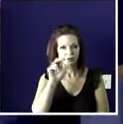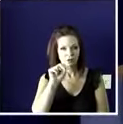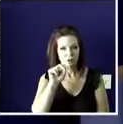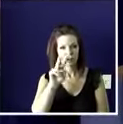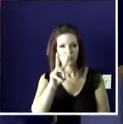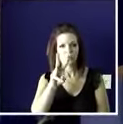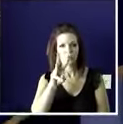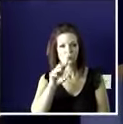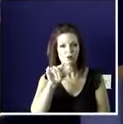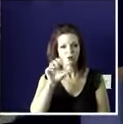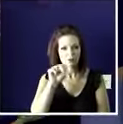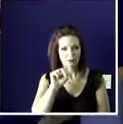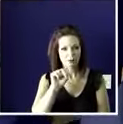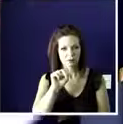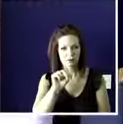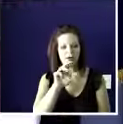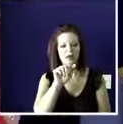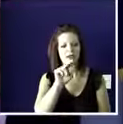Anna Zwerink.